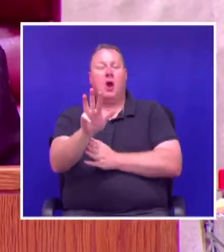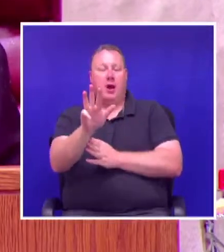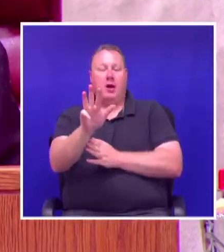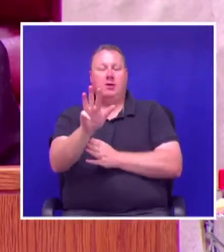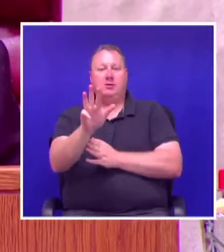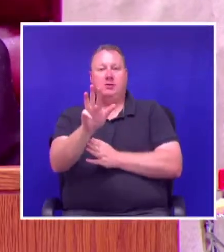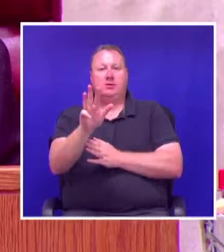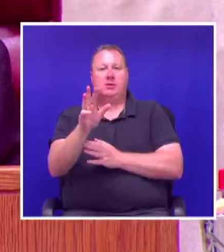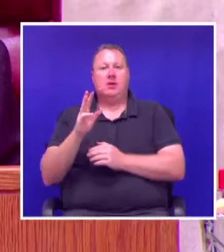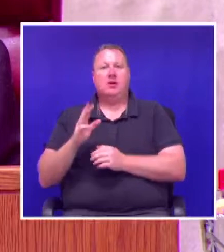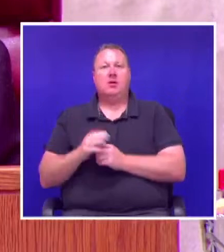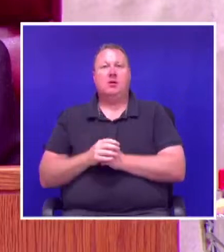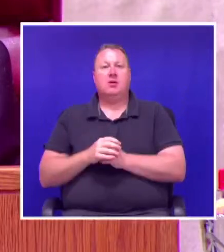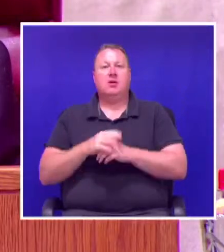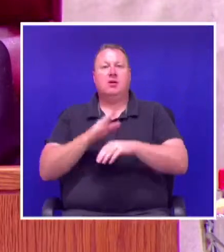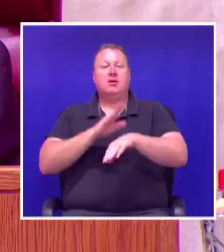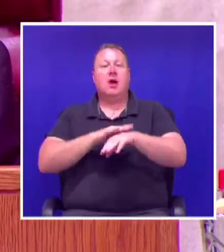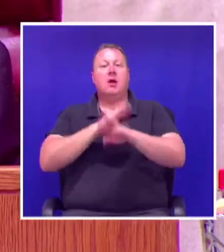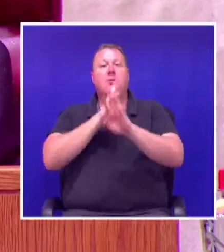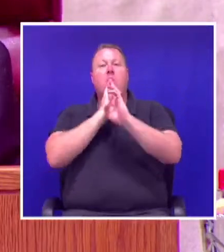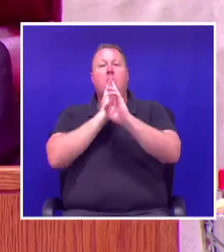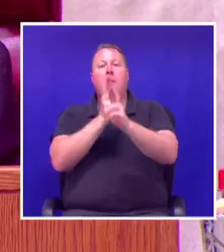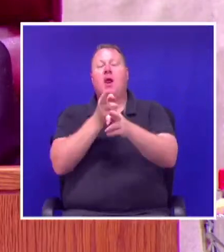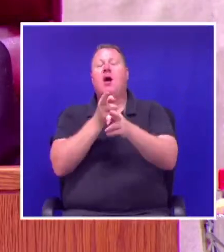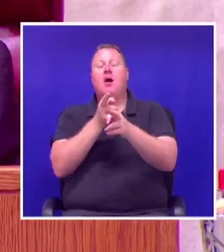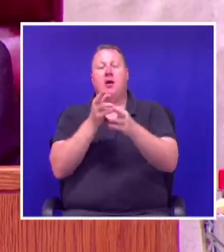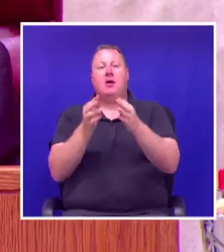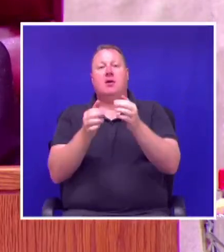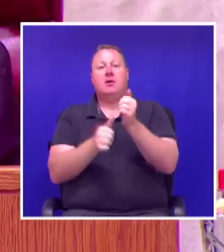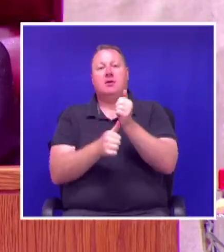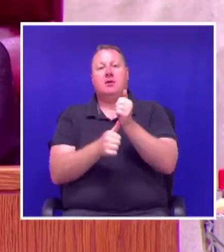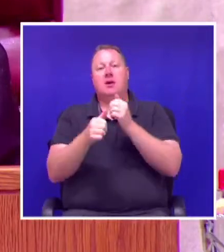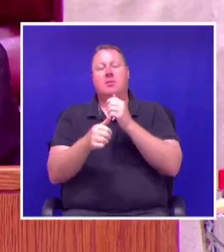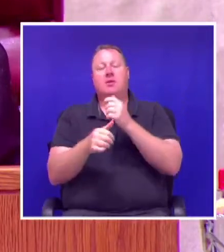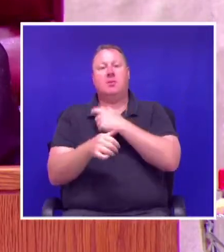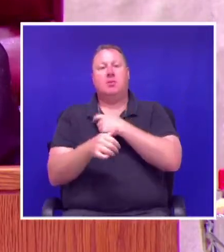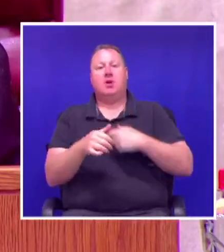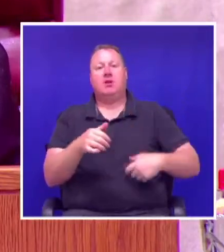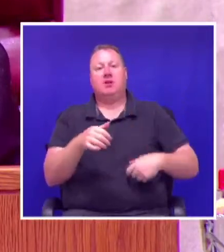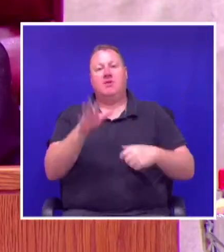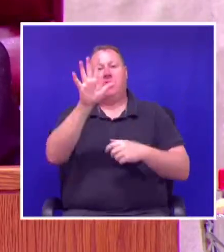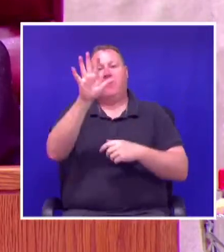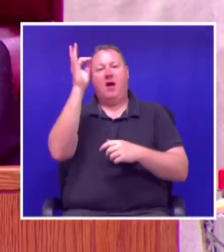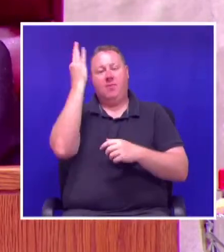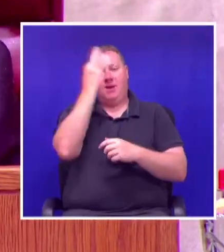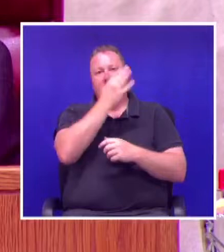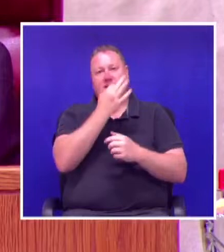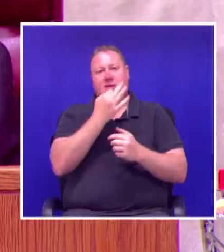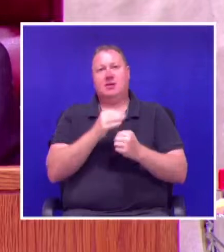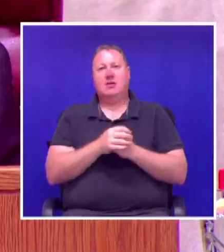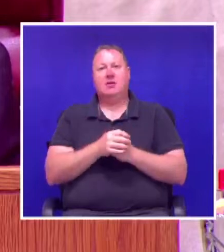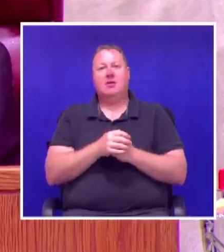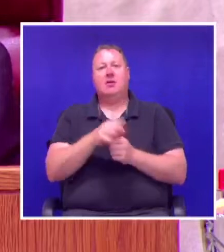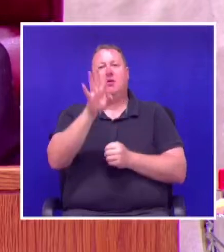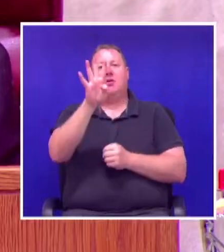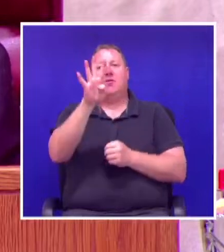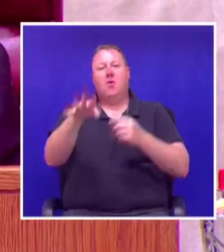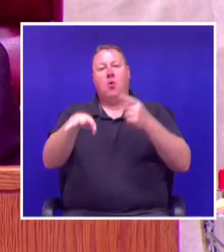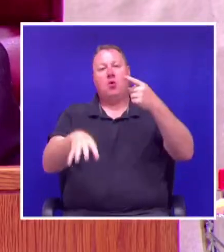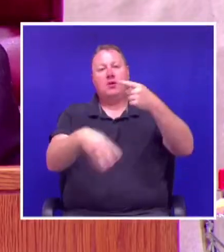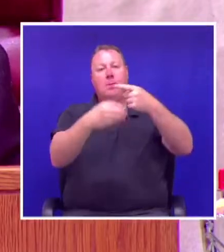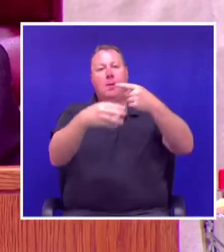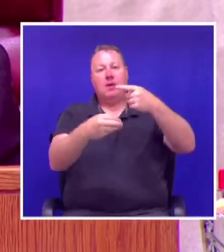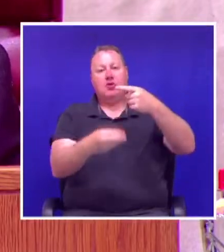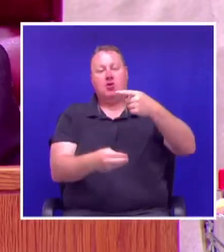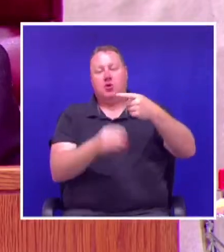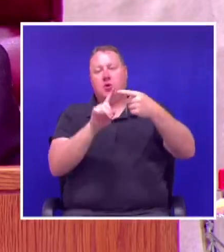rules, time for reply to the Deputy President to a question is 5 minutes. Only 4 supplementary questions